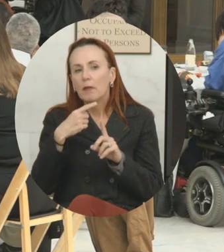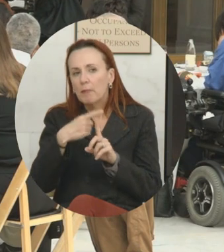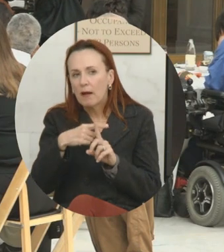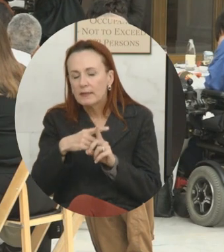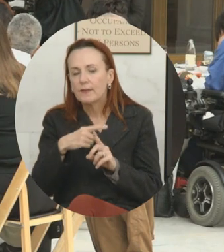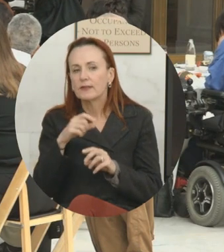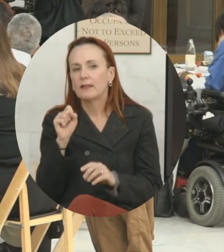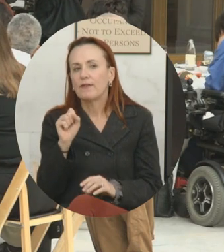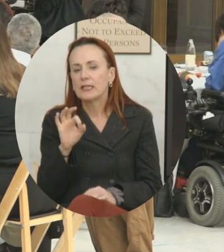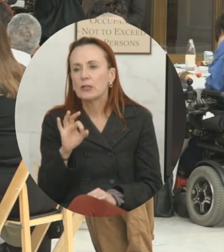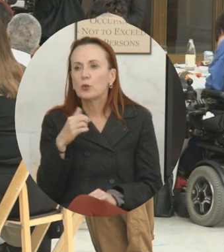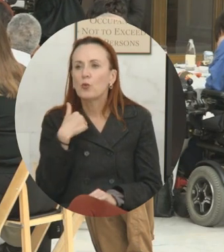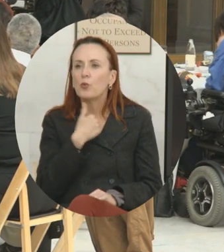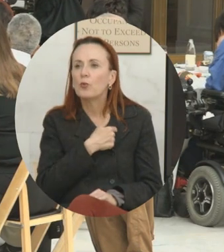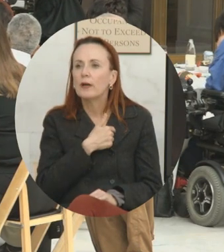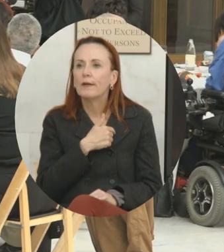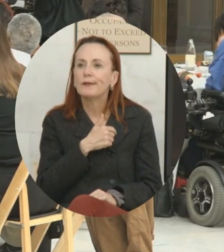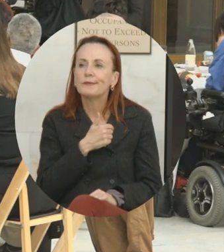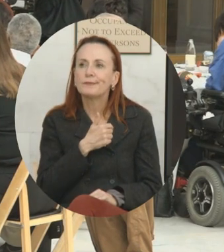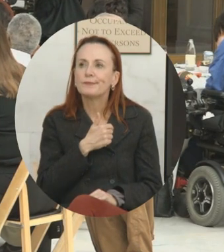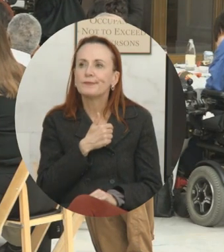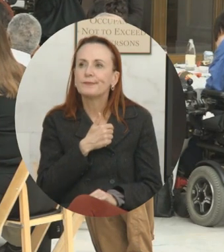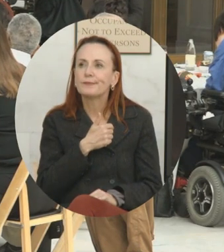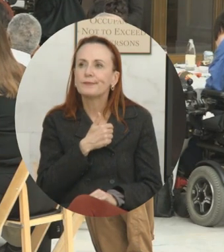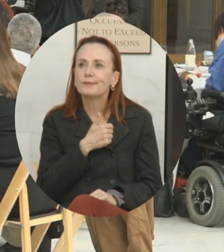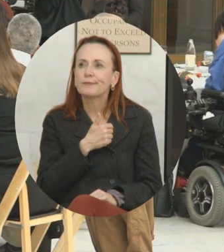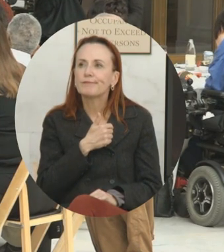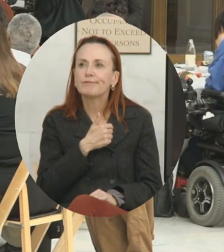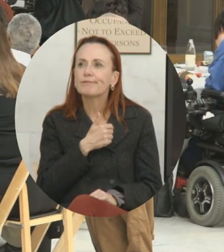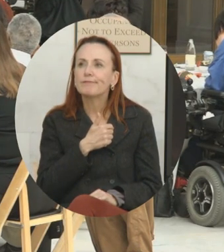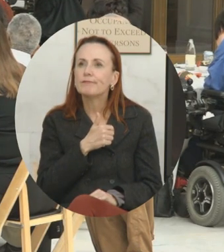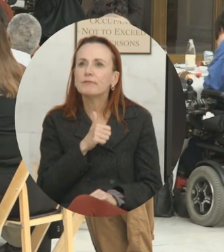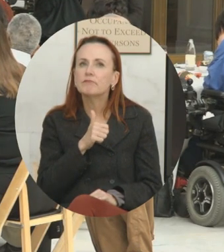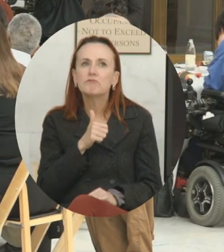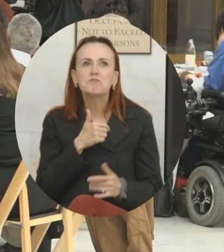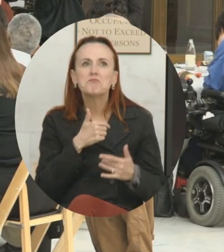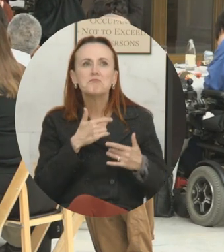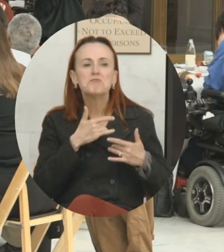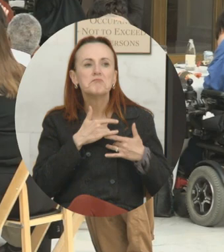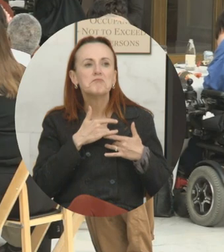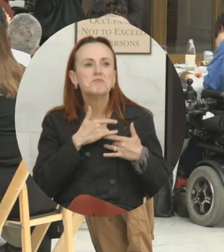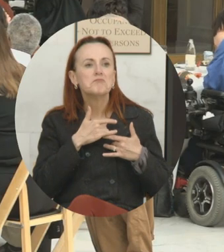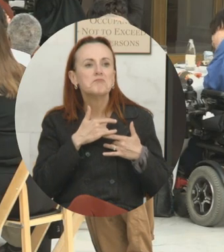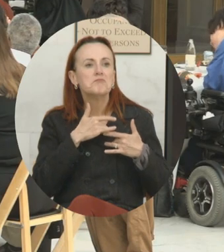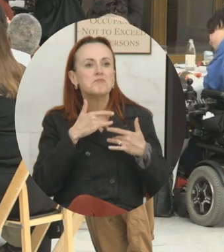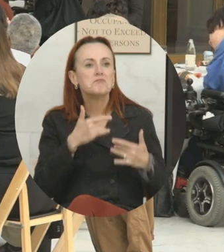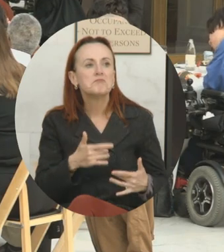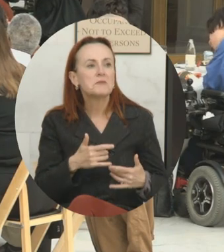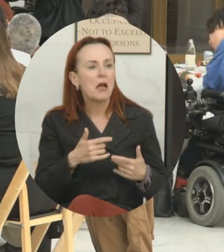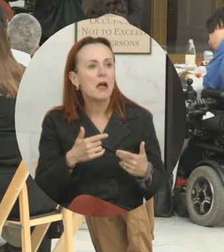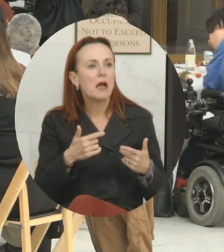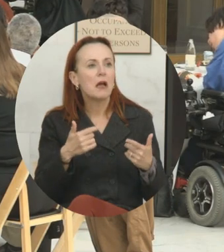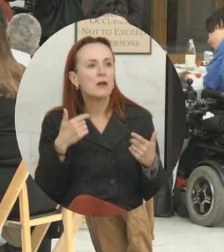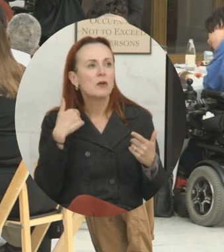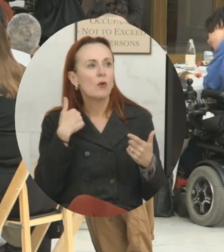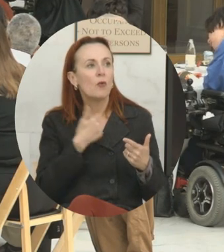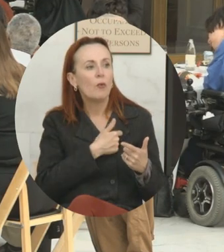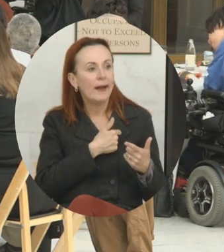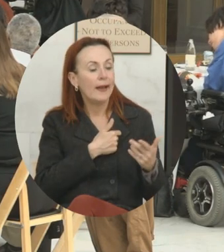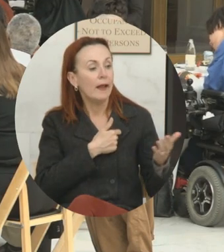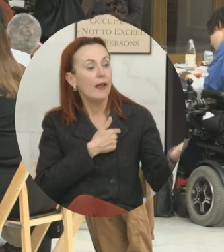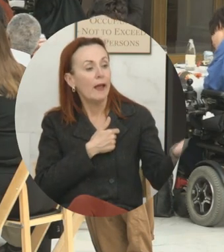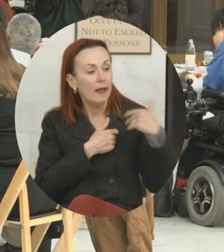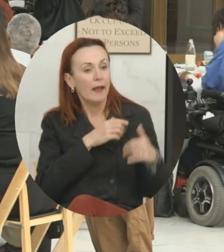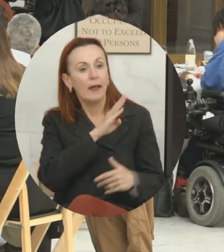is we don't go and talk about Resilient Bayview, we bring Resilient Bayview to talk about Resilient Bayview.